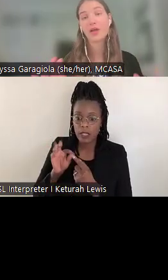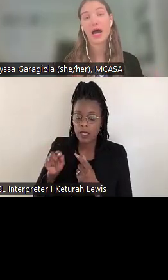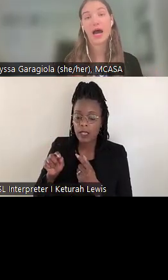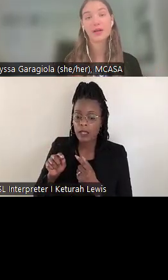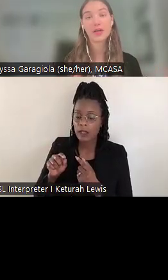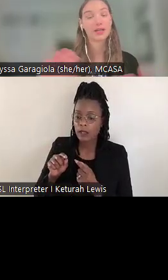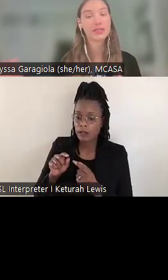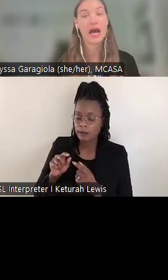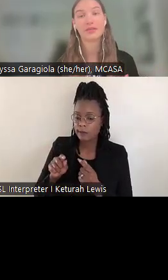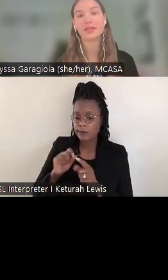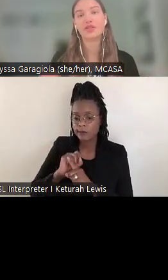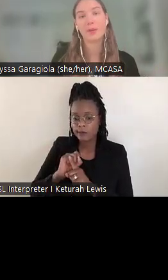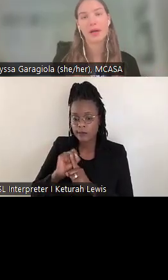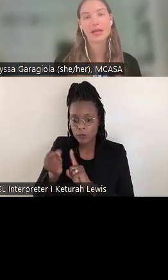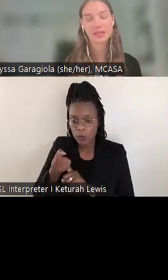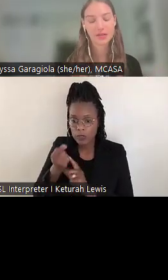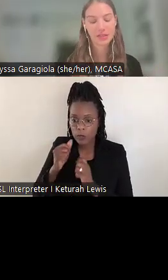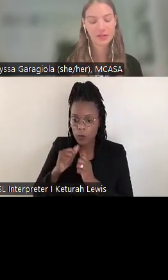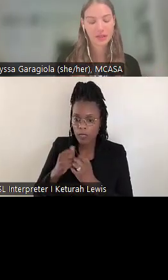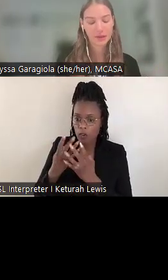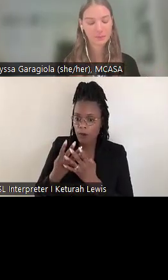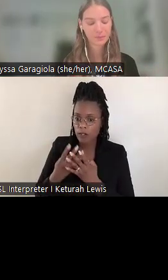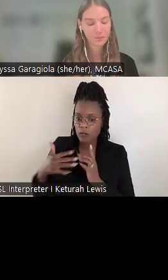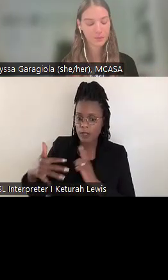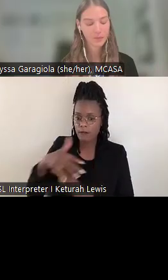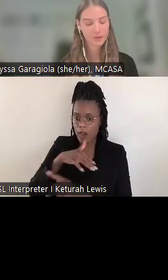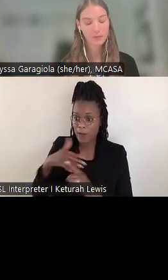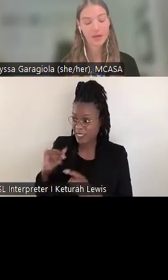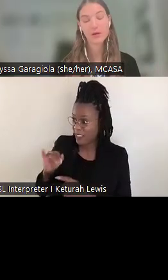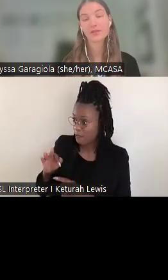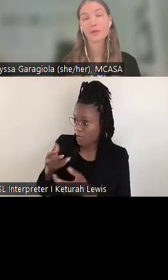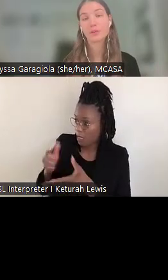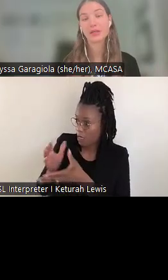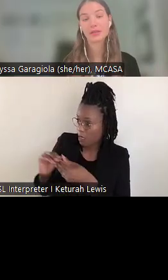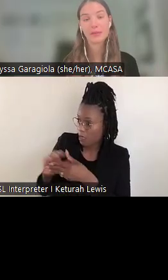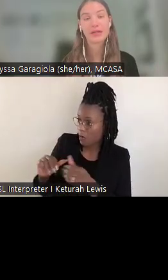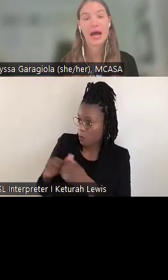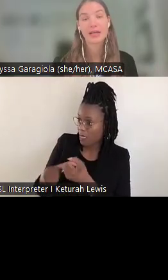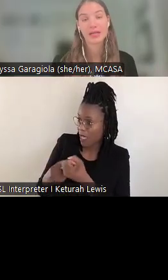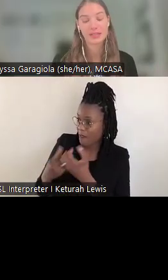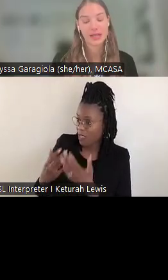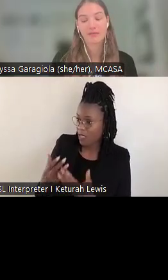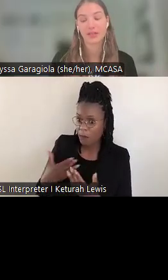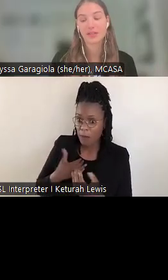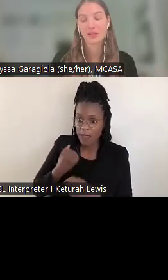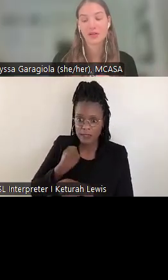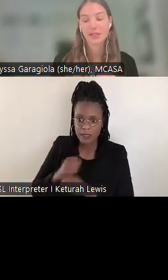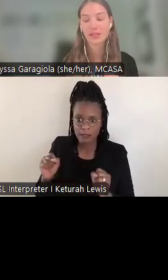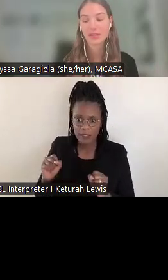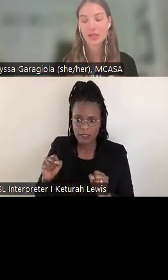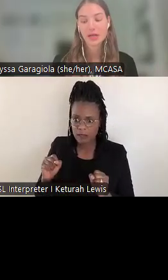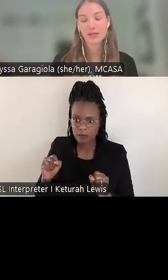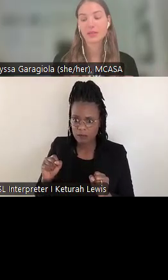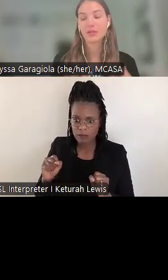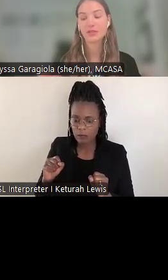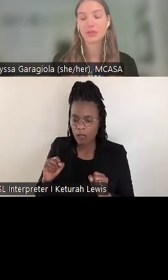fear that talking to the advocate can jeopardize their safety. There may also be limited access to advocacy